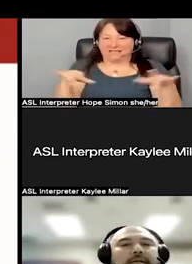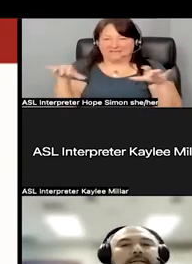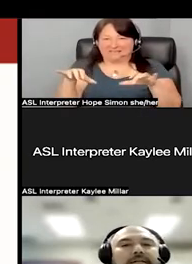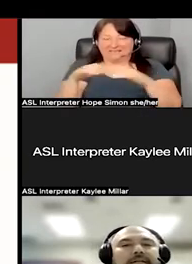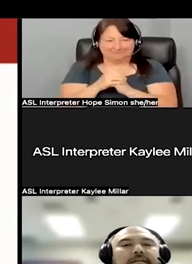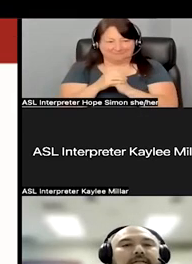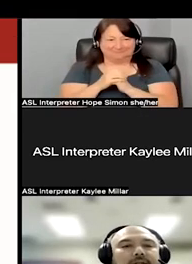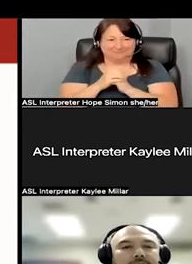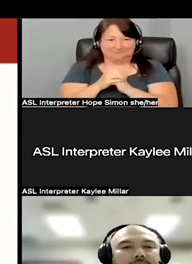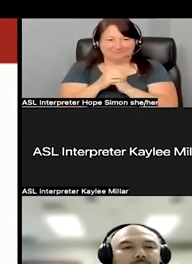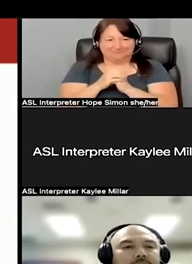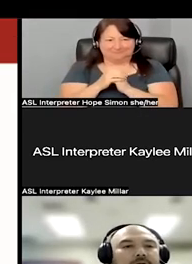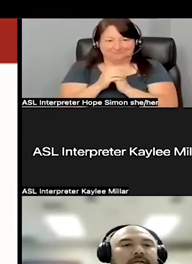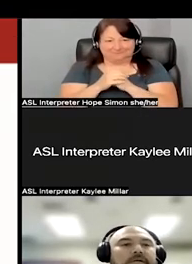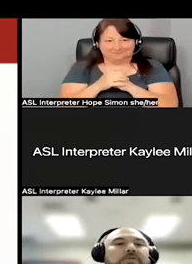Next slide.